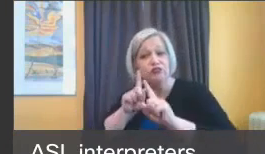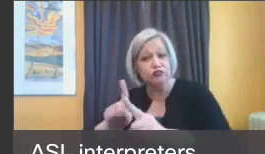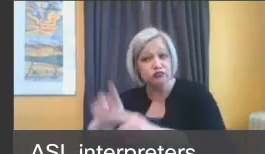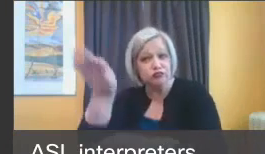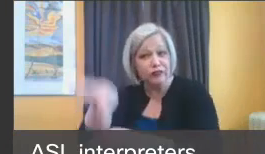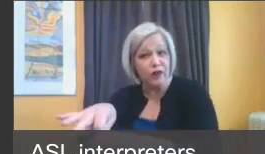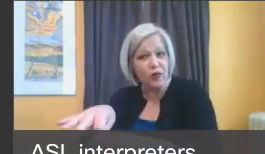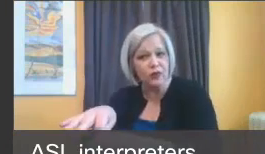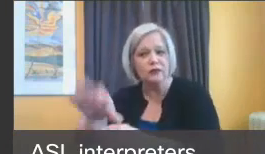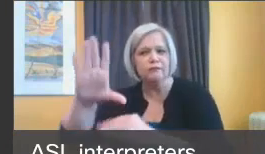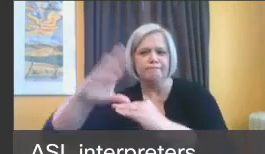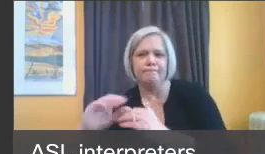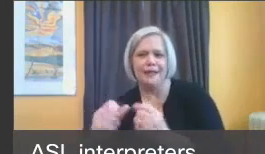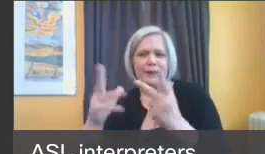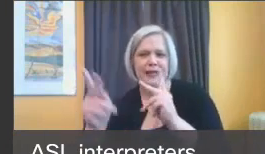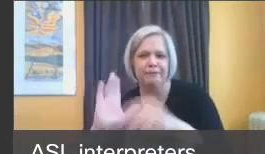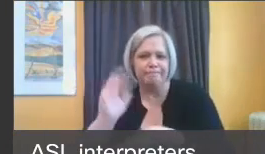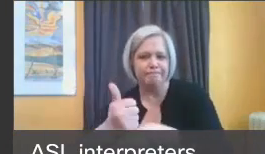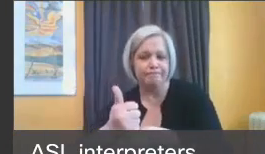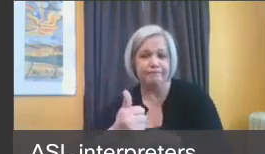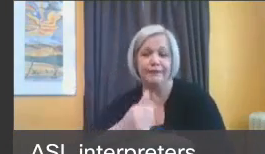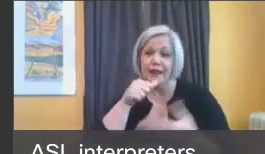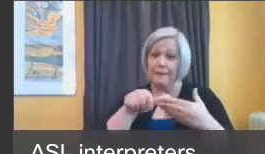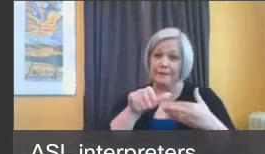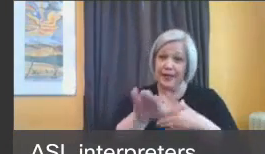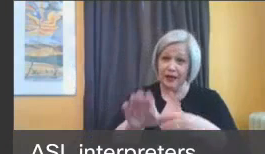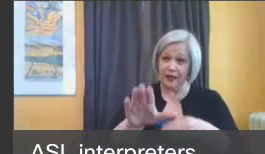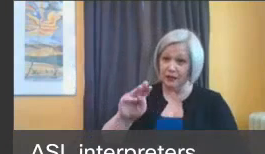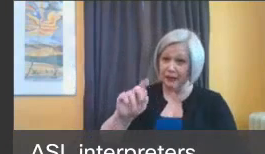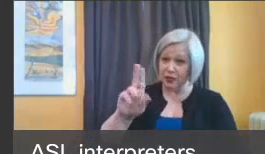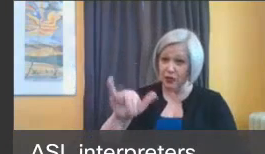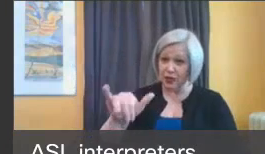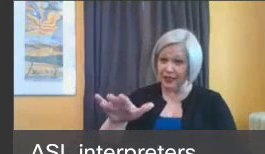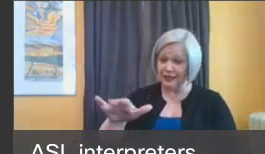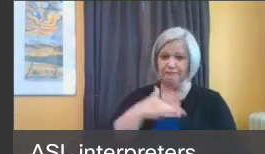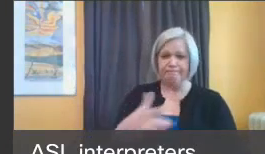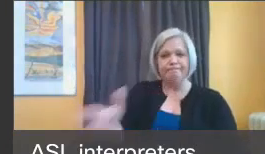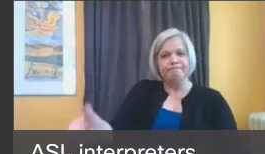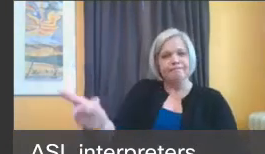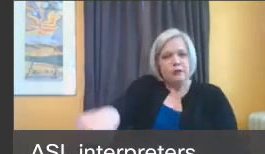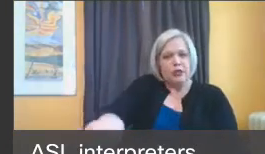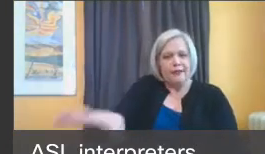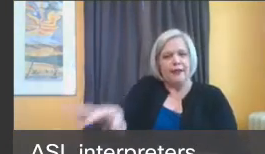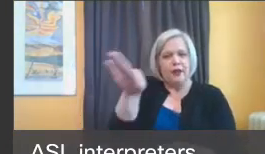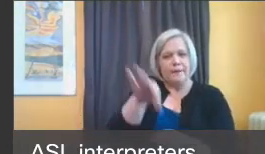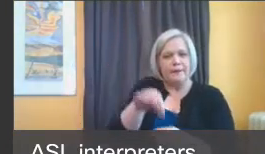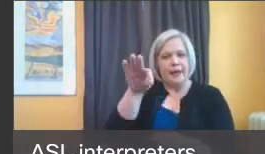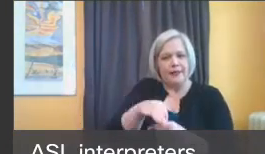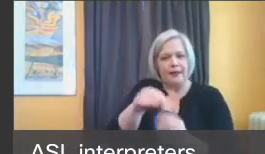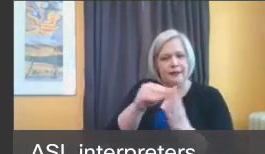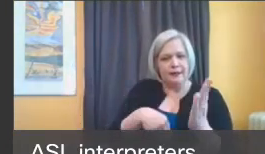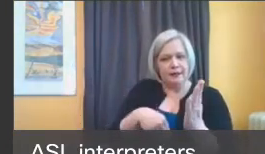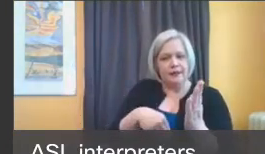voting hours. Minorities who vote by mail are also more likely to have their ballots rejected. And this was true prior to the increase in vote by